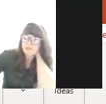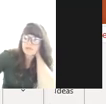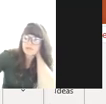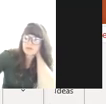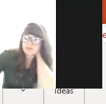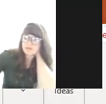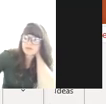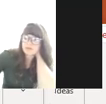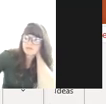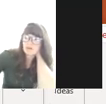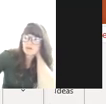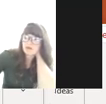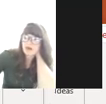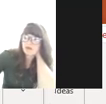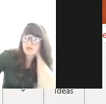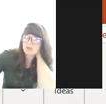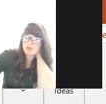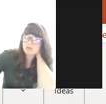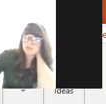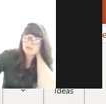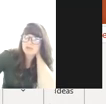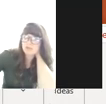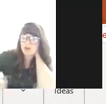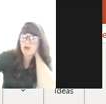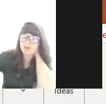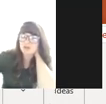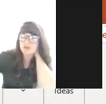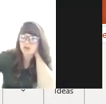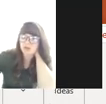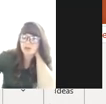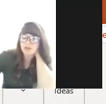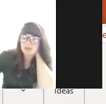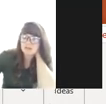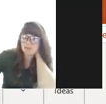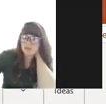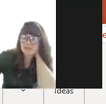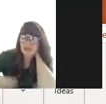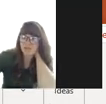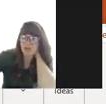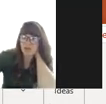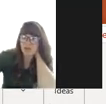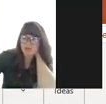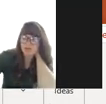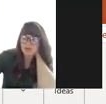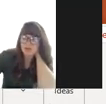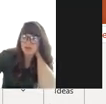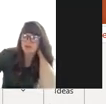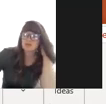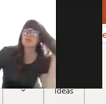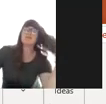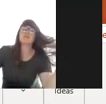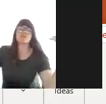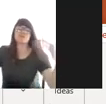From, I don't know how you want me to put it into terms, but this will be our eternal security. This will be safe from... But we're